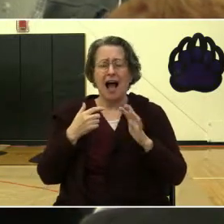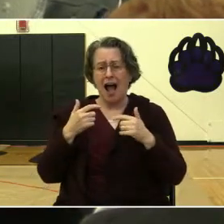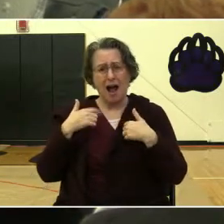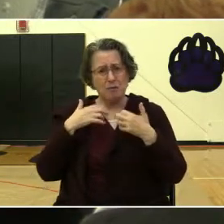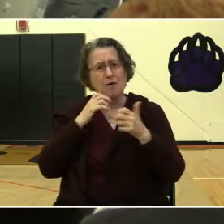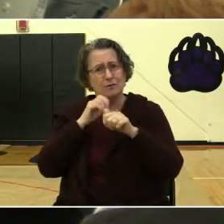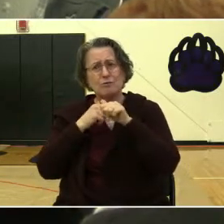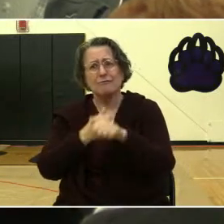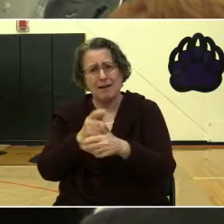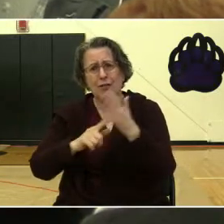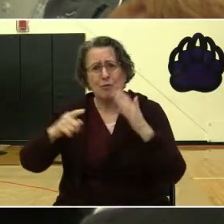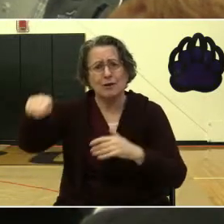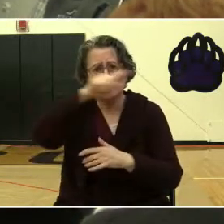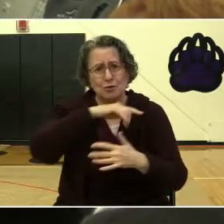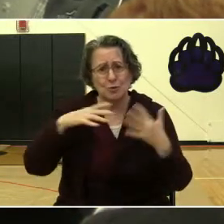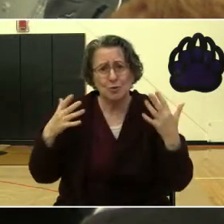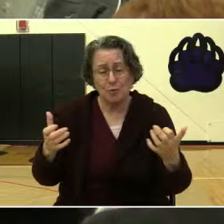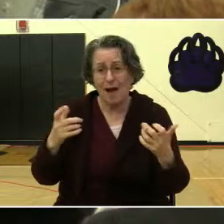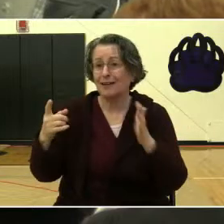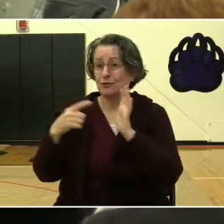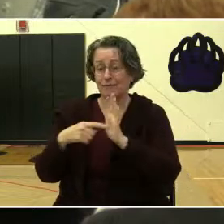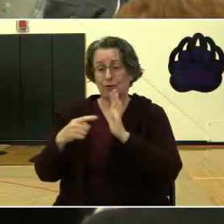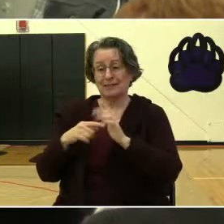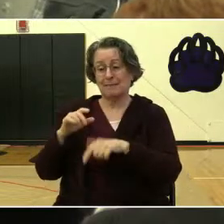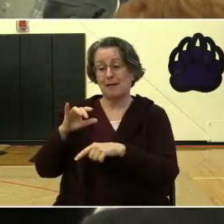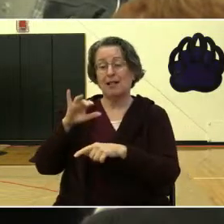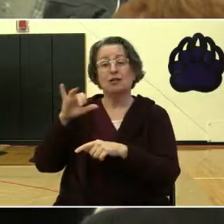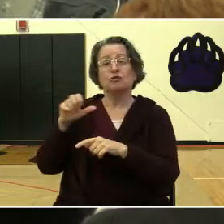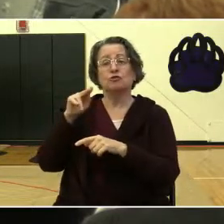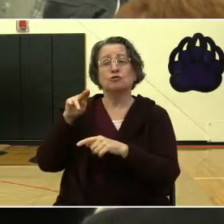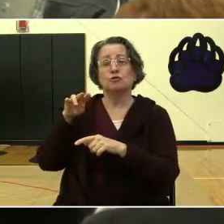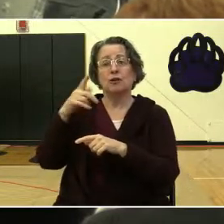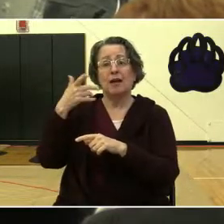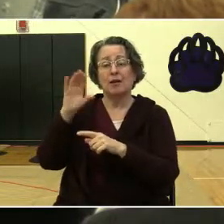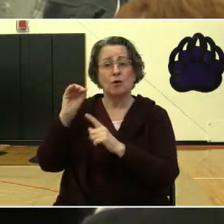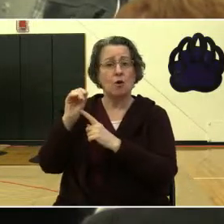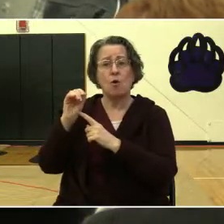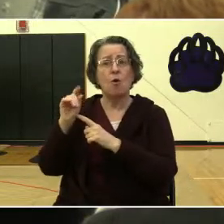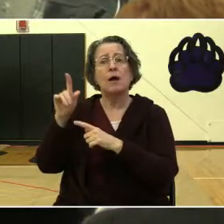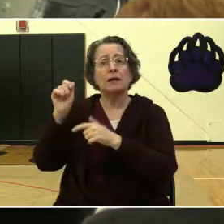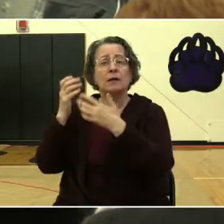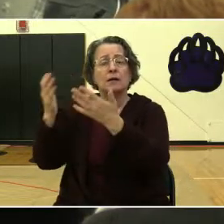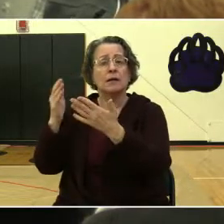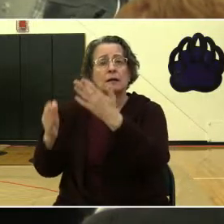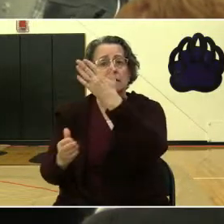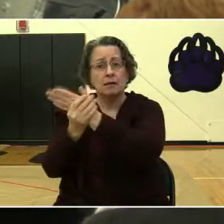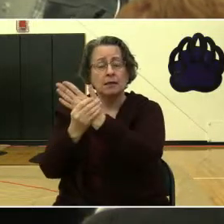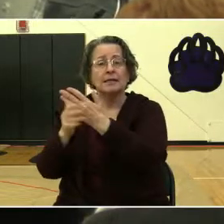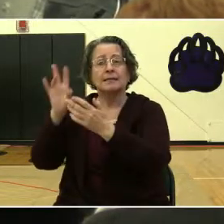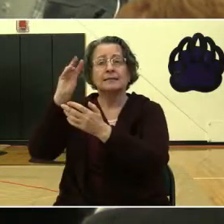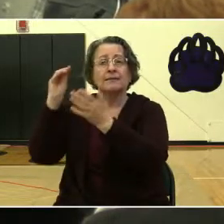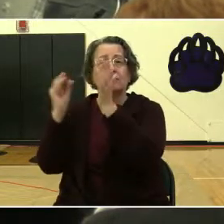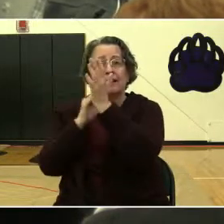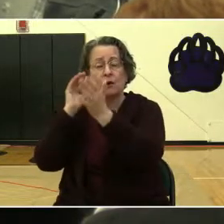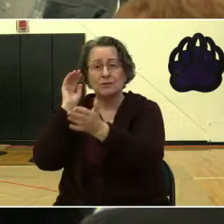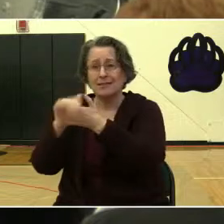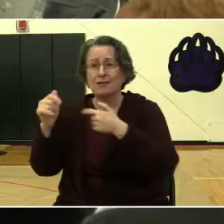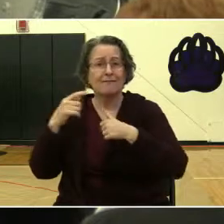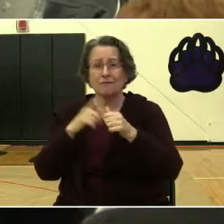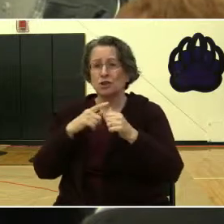my mind and voted in favor of Django 70,000 before um you know it is the right thing to do I'll talk to you privately